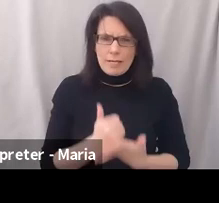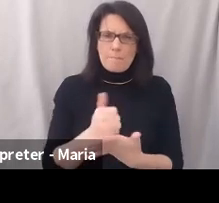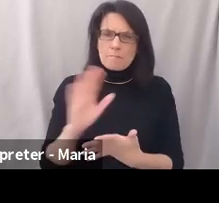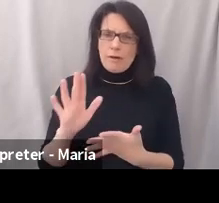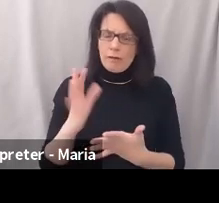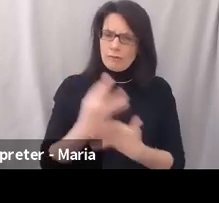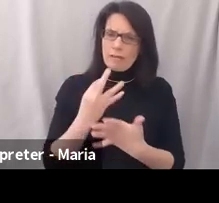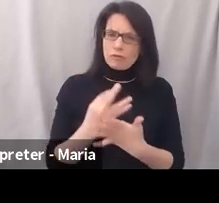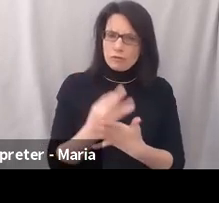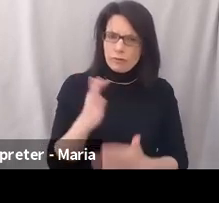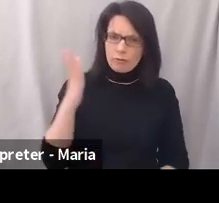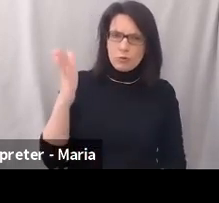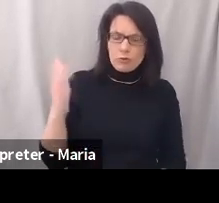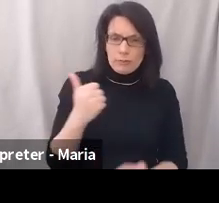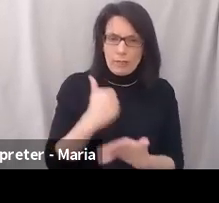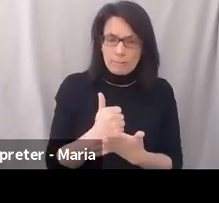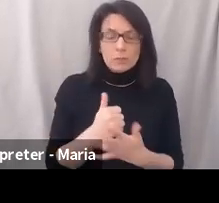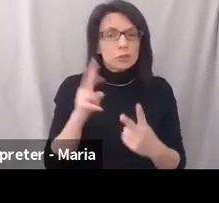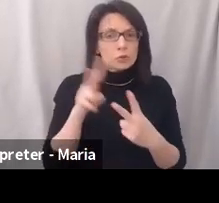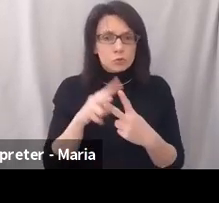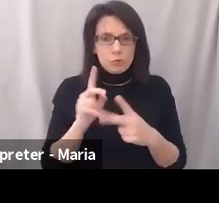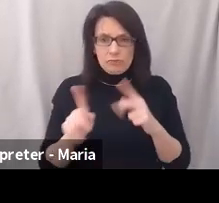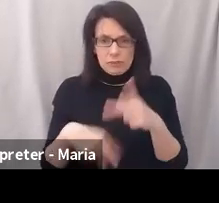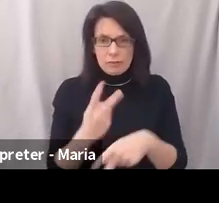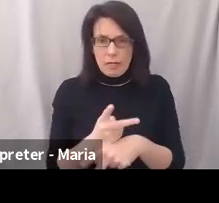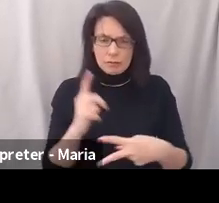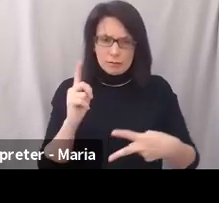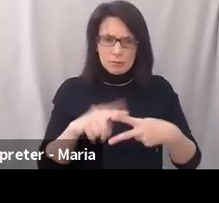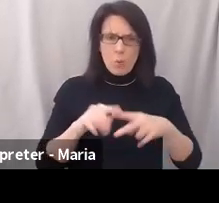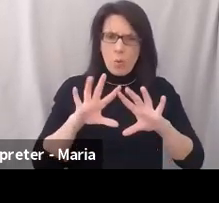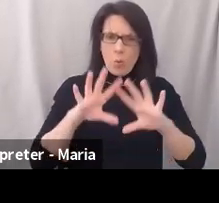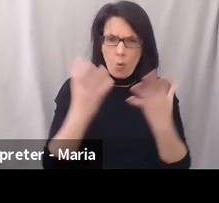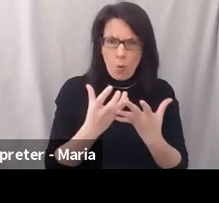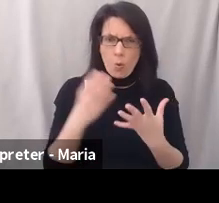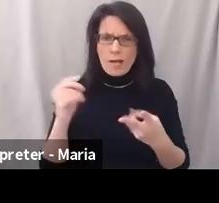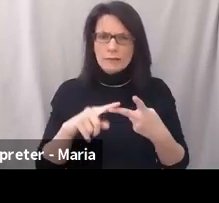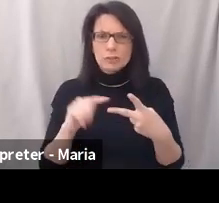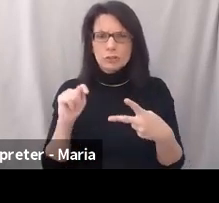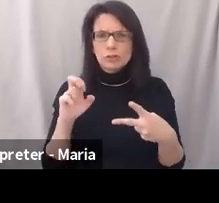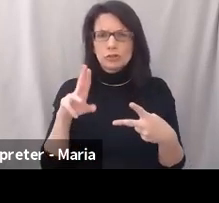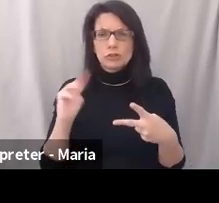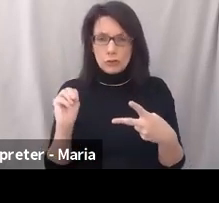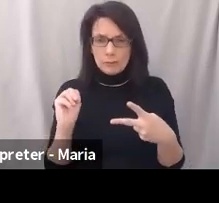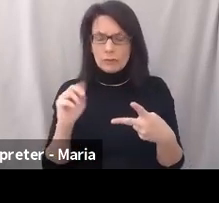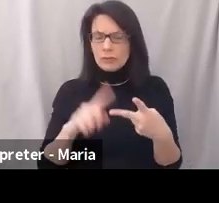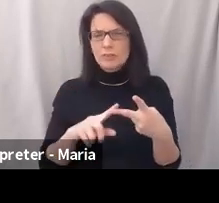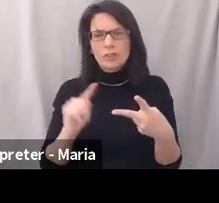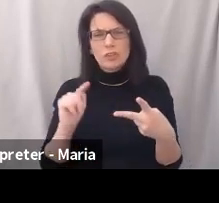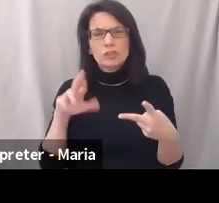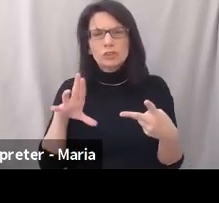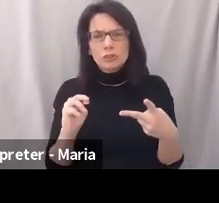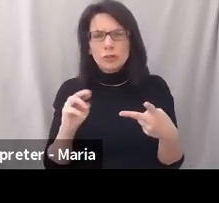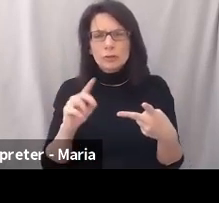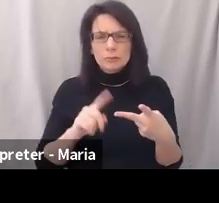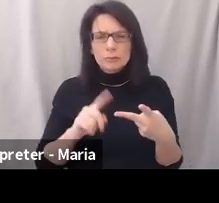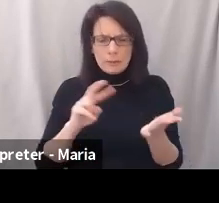future. There is two type of life insurance. There is like whole and term. In the term, you can